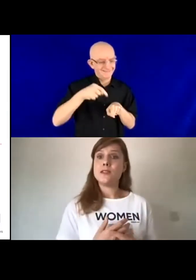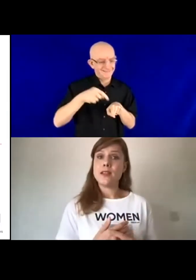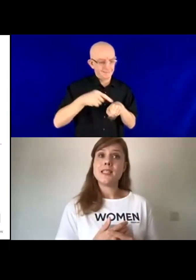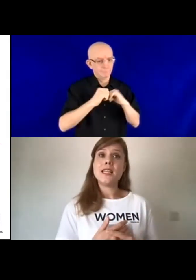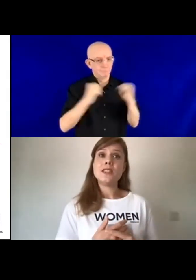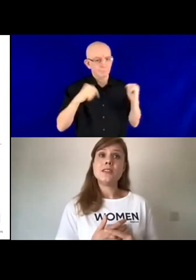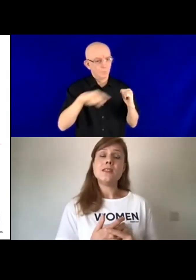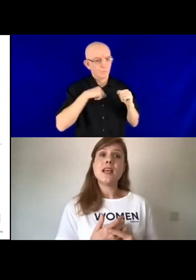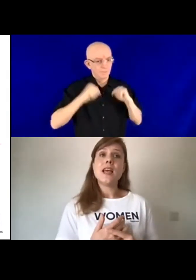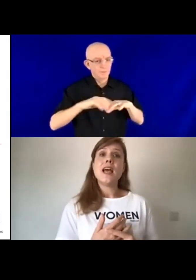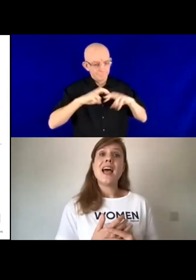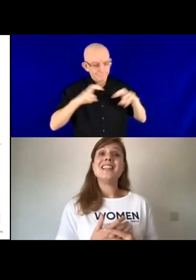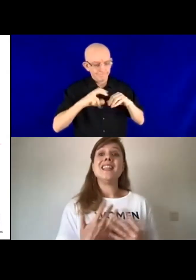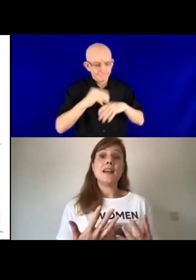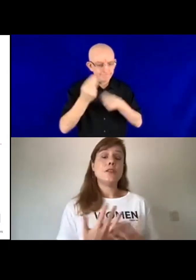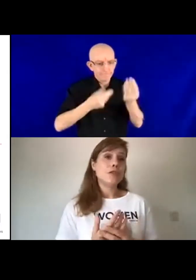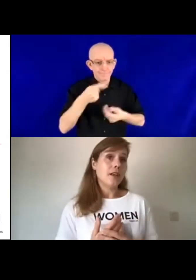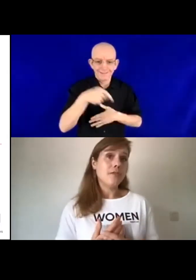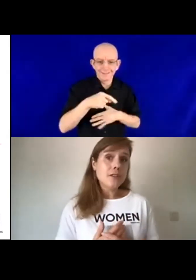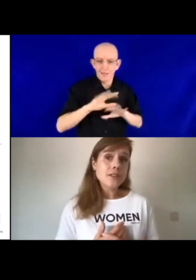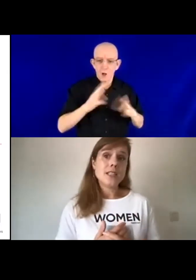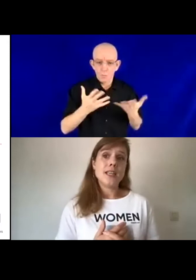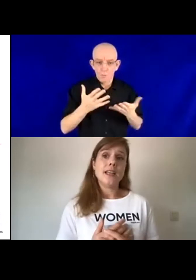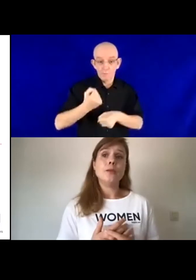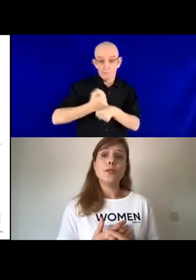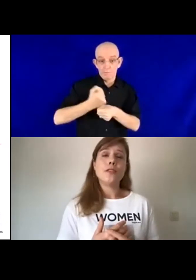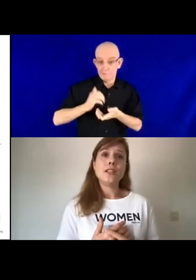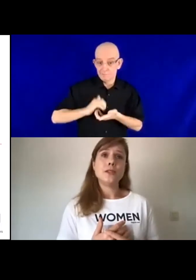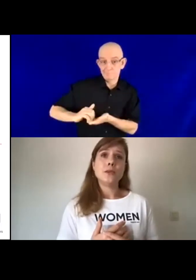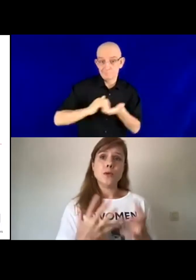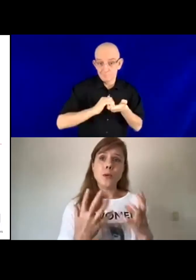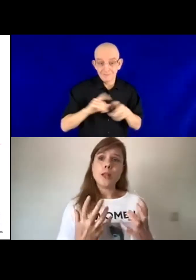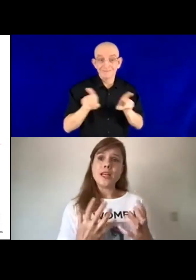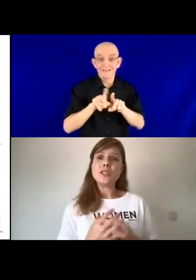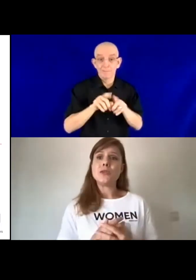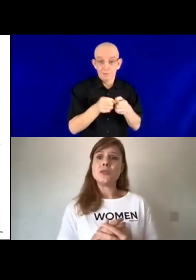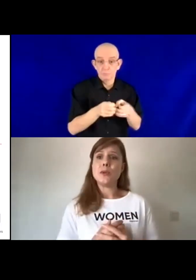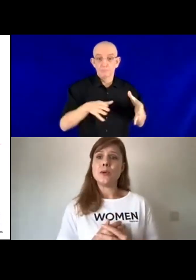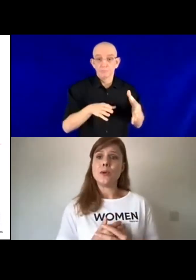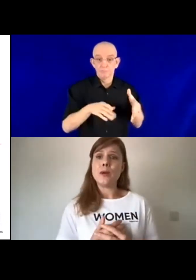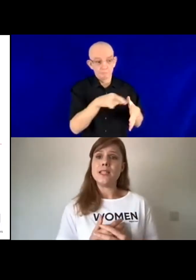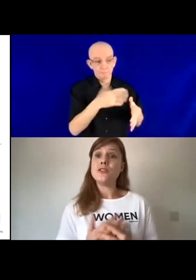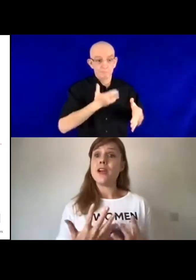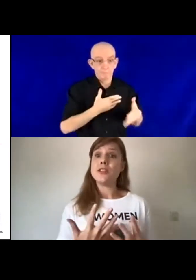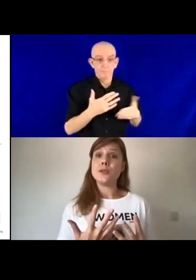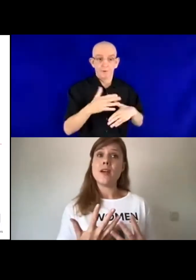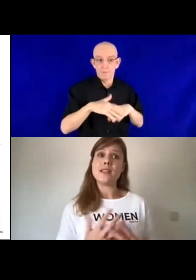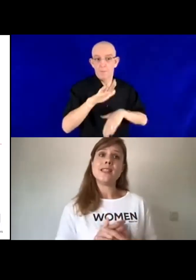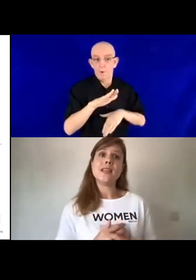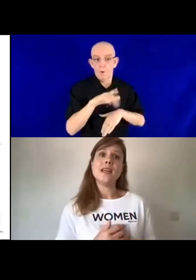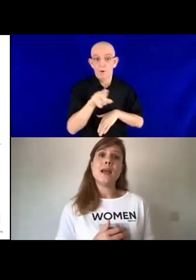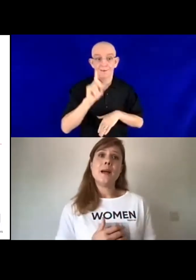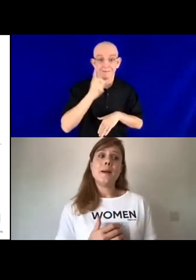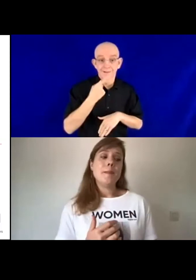and translations, and the lack of diversity in our profession were all issues we were already trying to